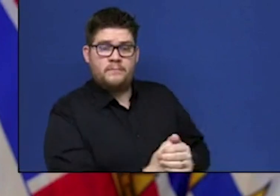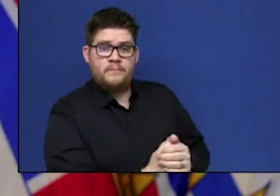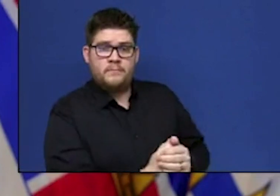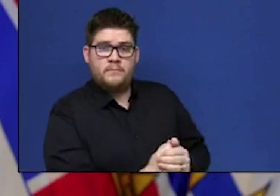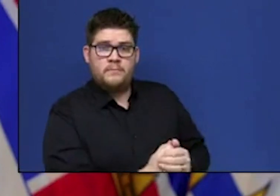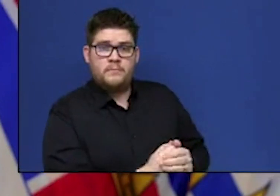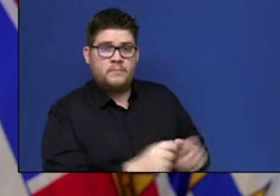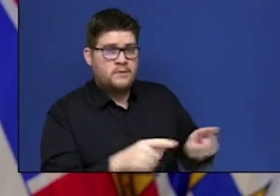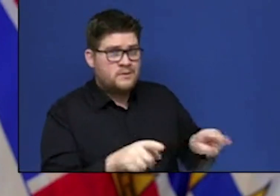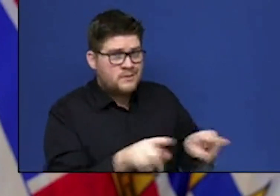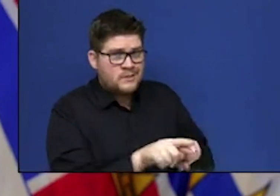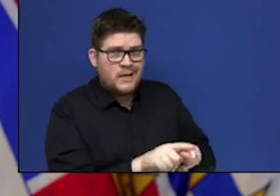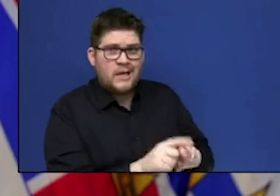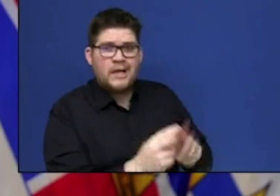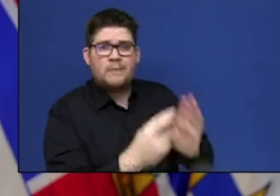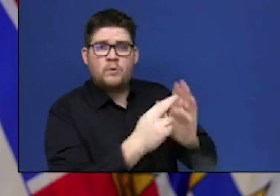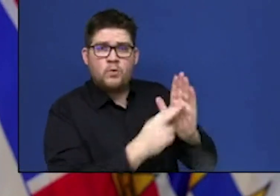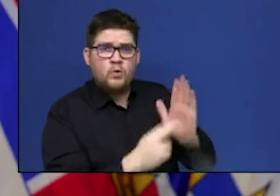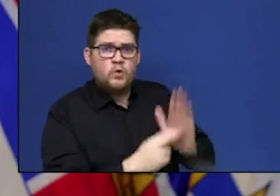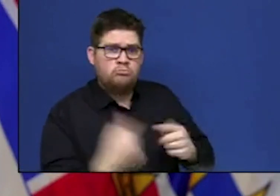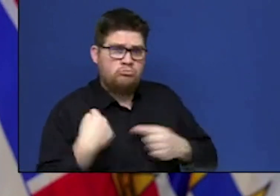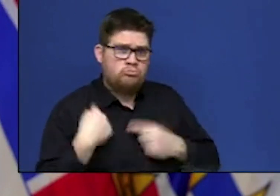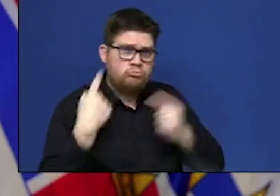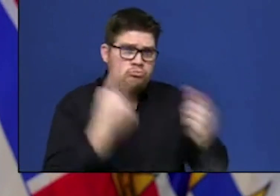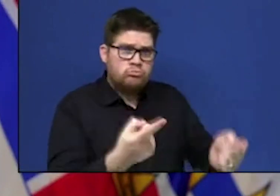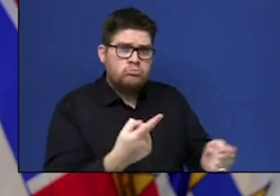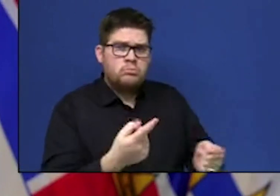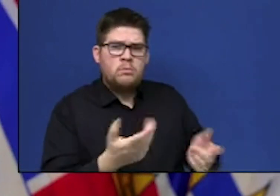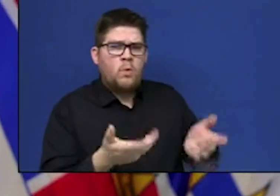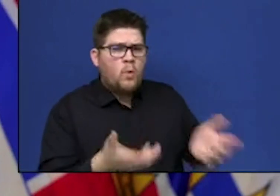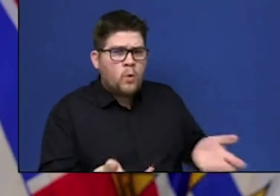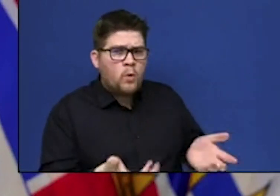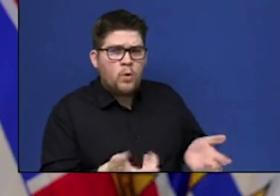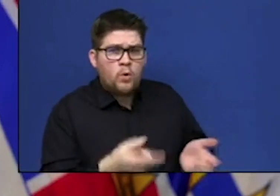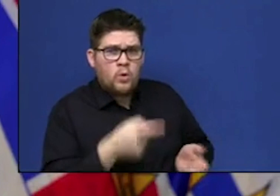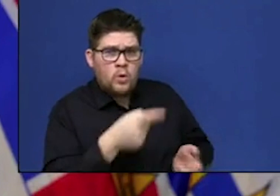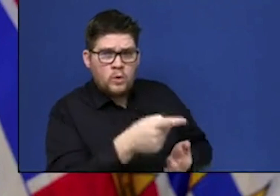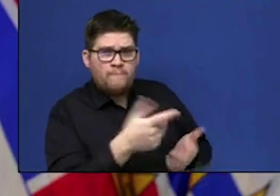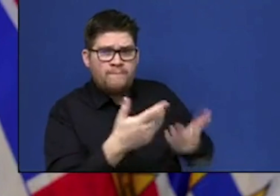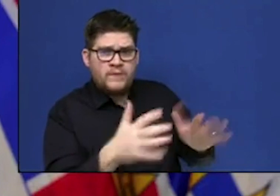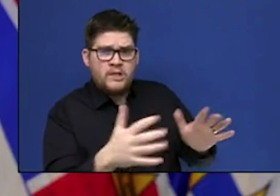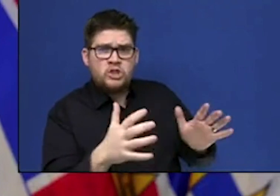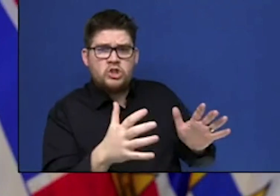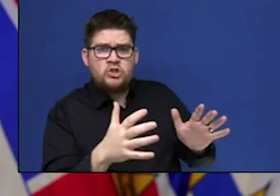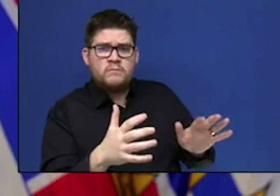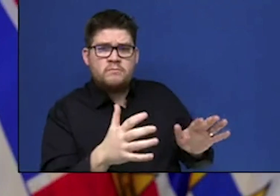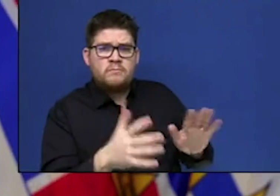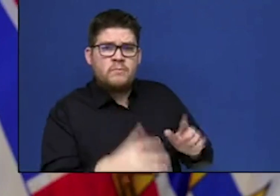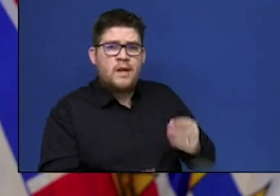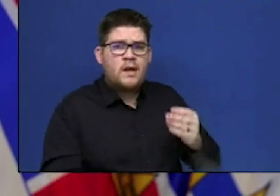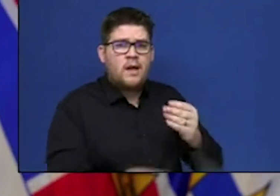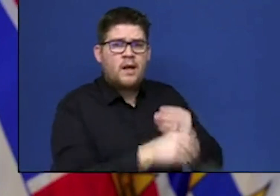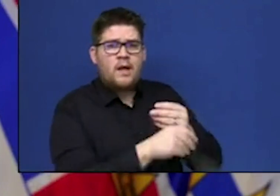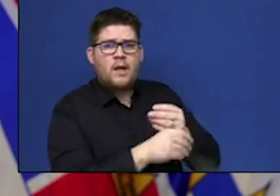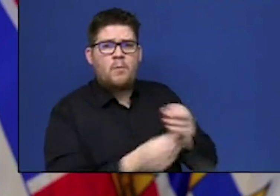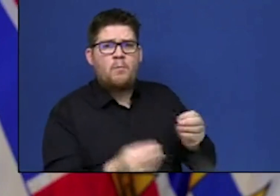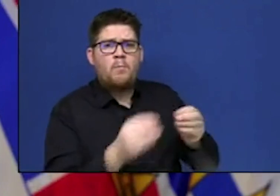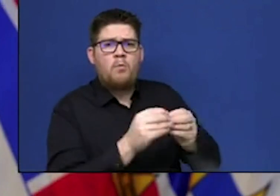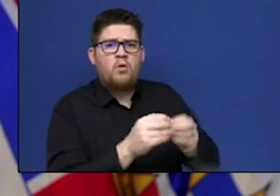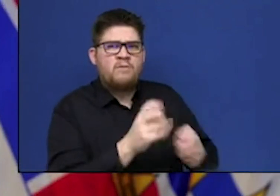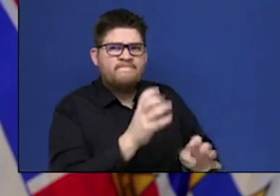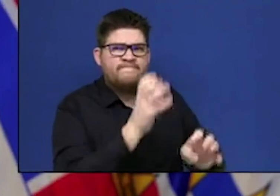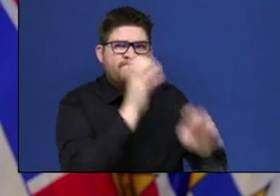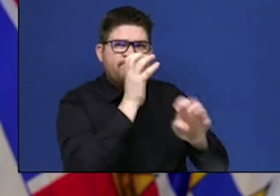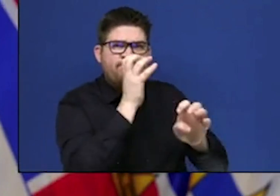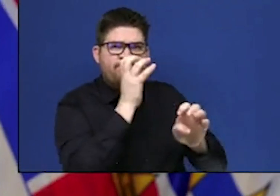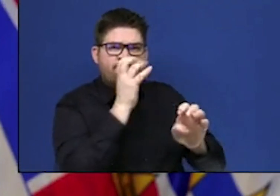health authority to health authority? And is there part of this order that requires people who did travel that aren't feeling well to get